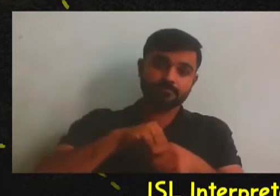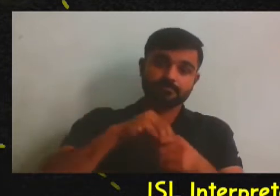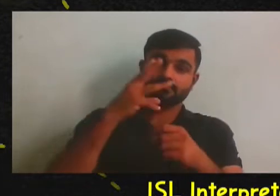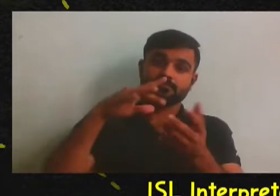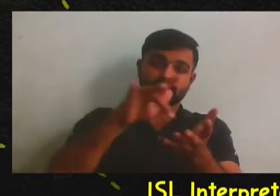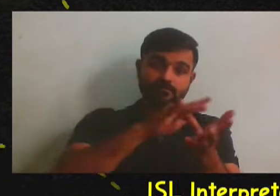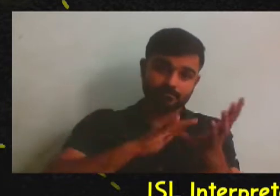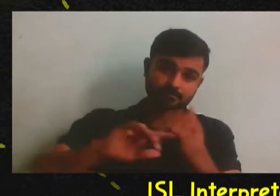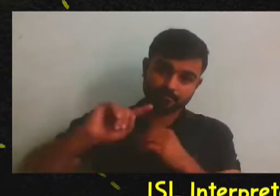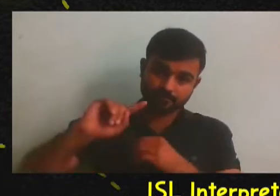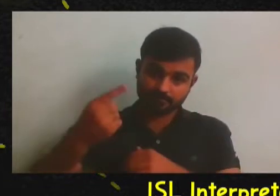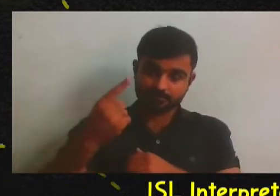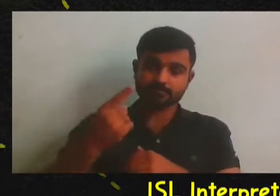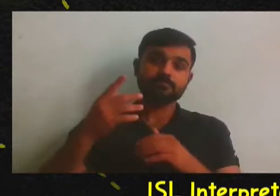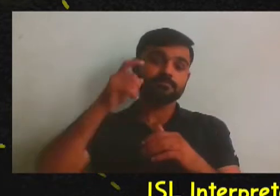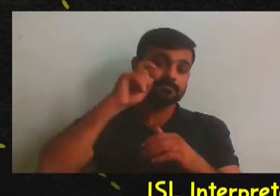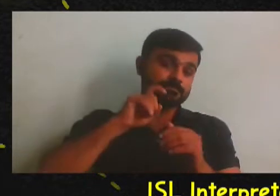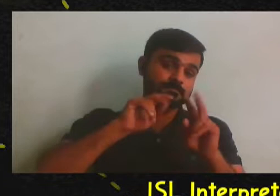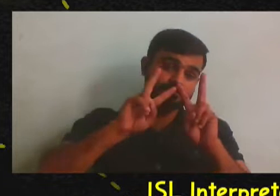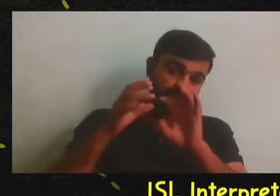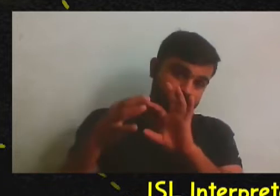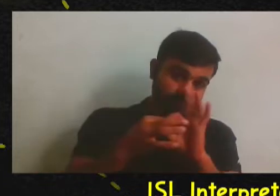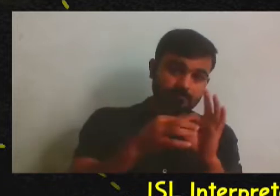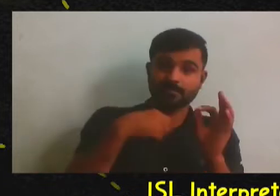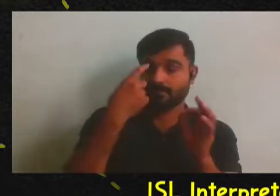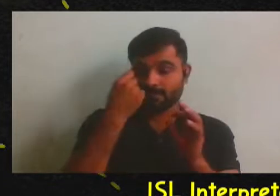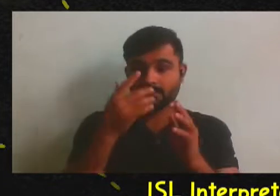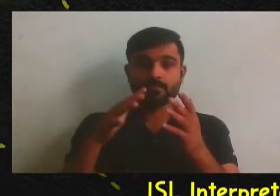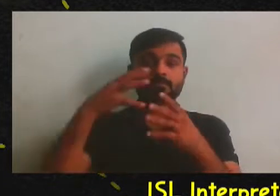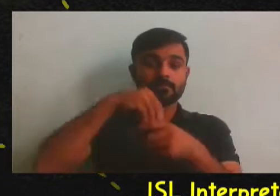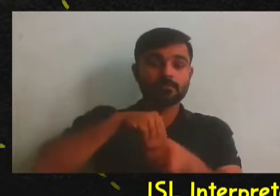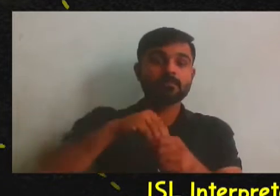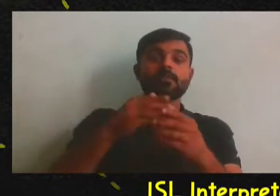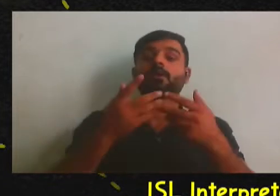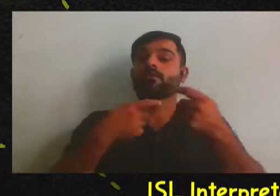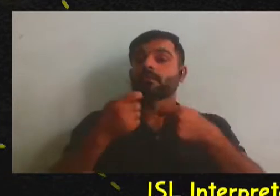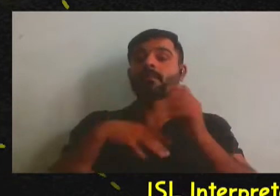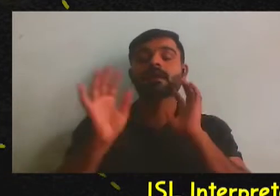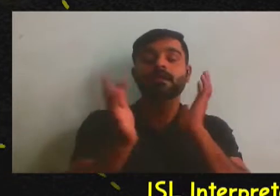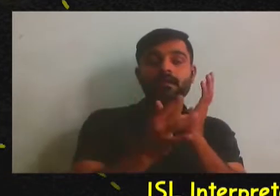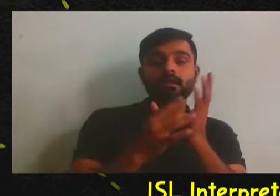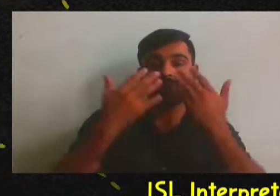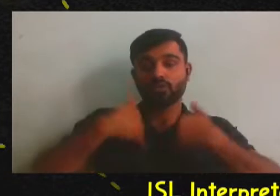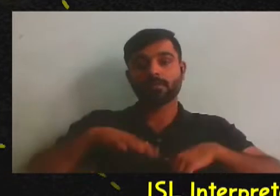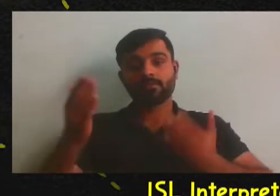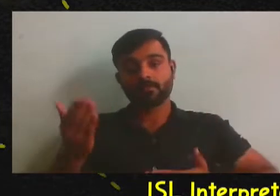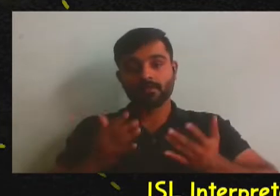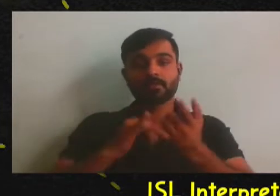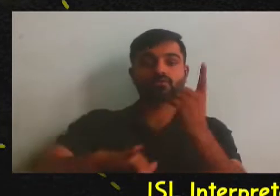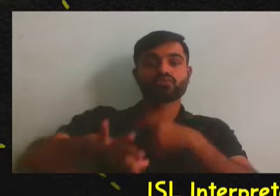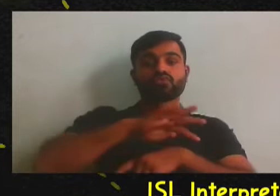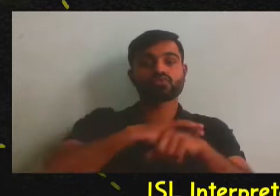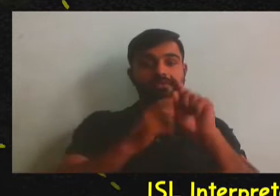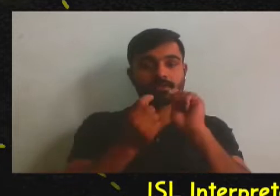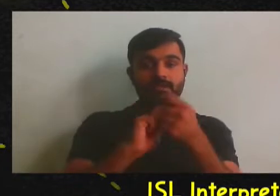areas. First is intersectionality. So understanding the cross between anthropology, technology, human behavior, and social change. So